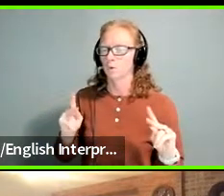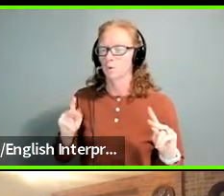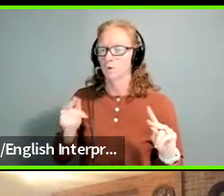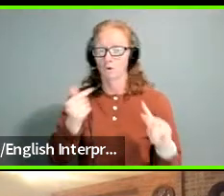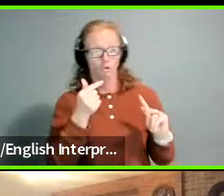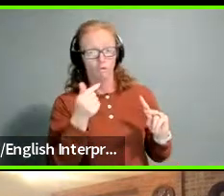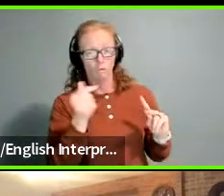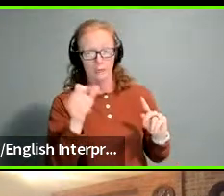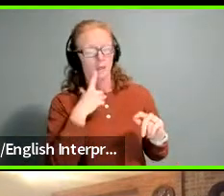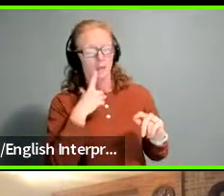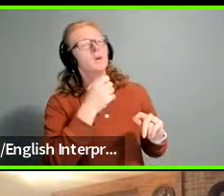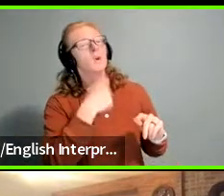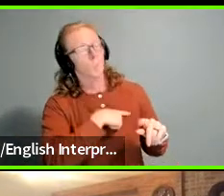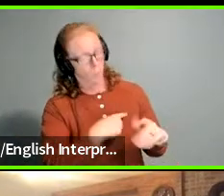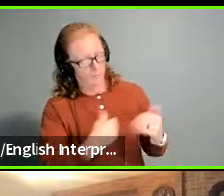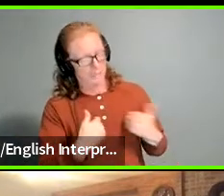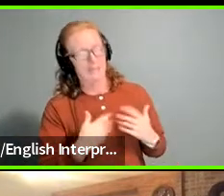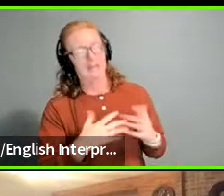we have met with